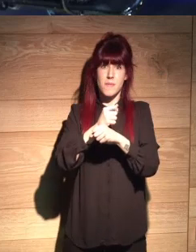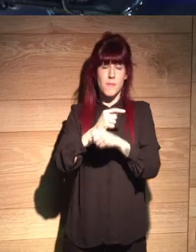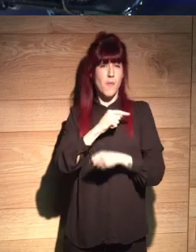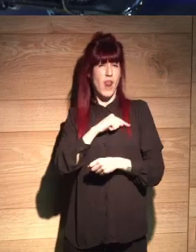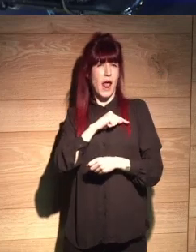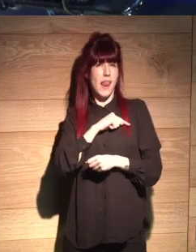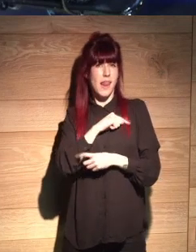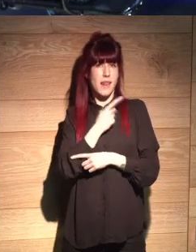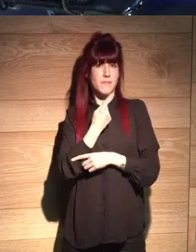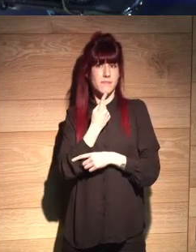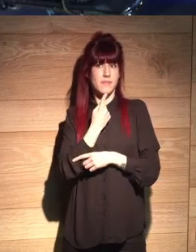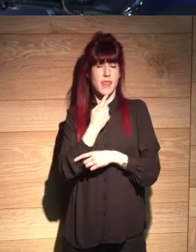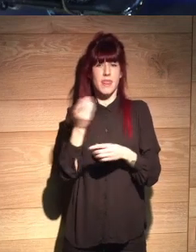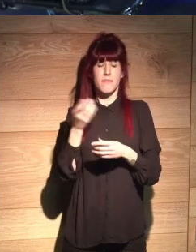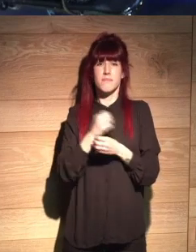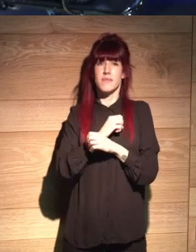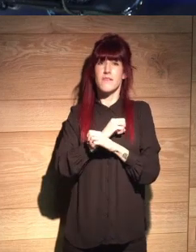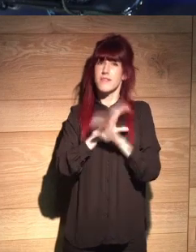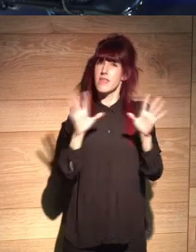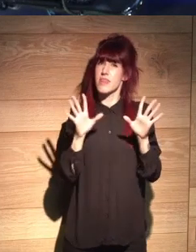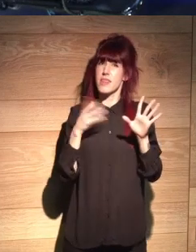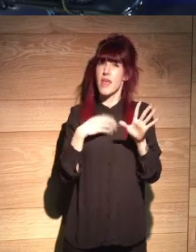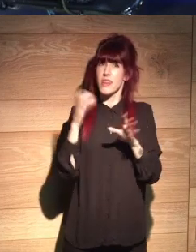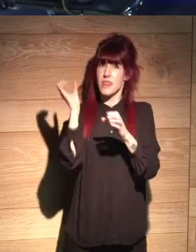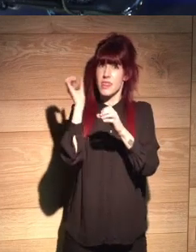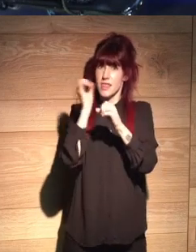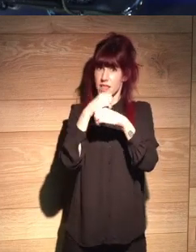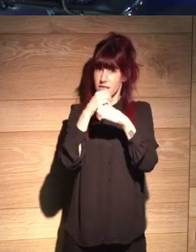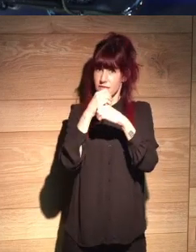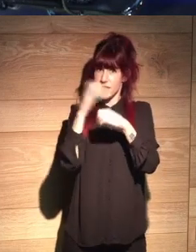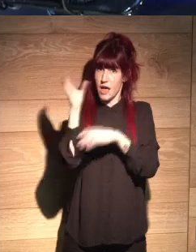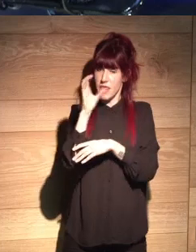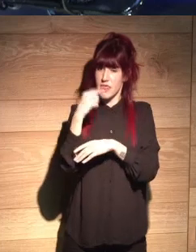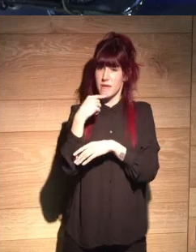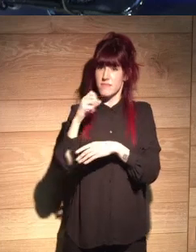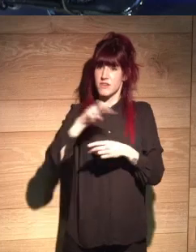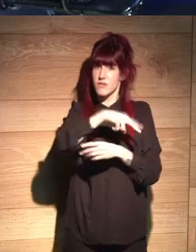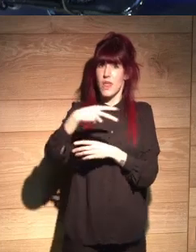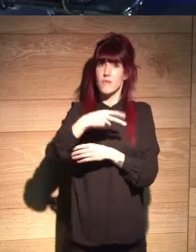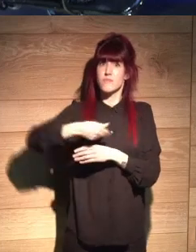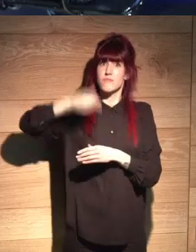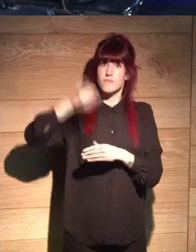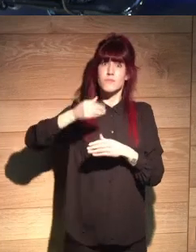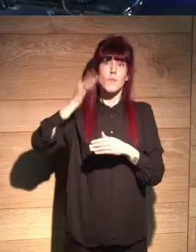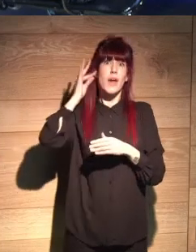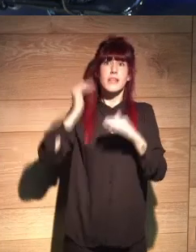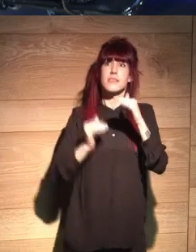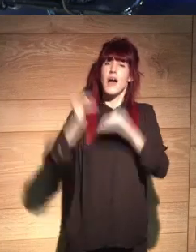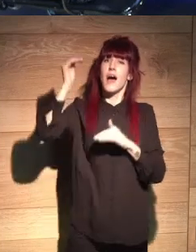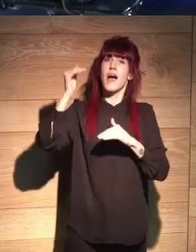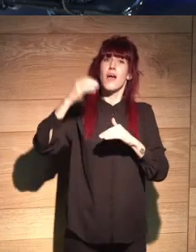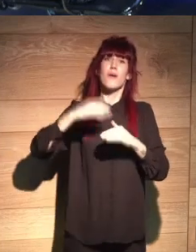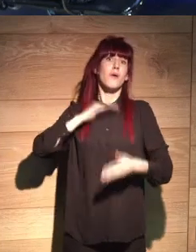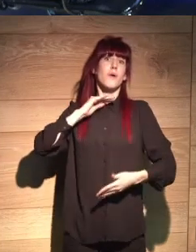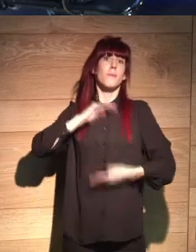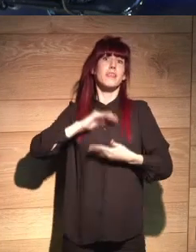teamwork. There is scientific evidence that shows that women obtain consistently higher, better results in